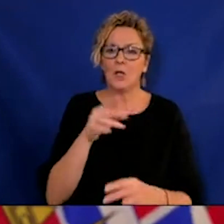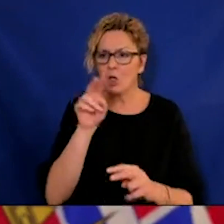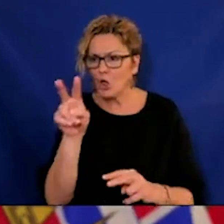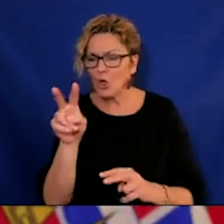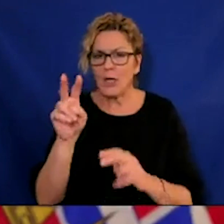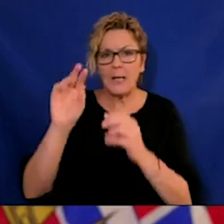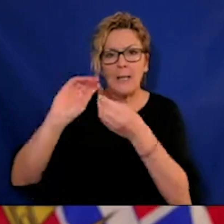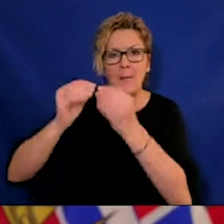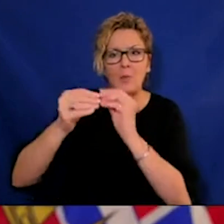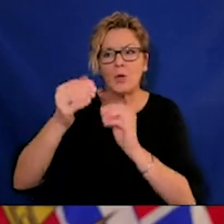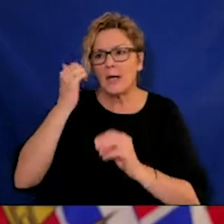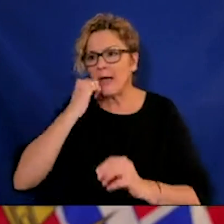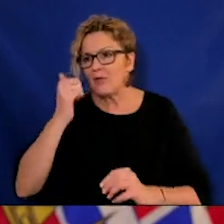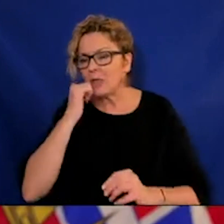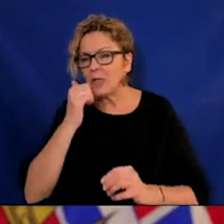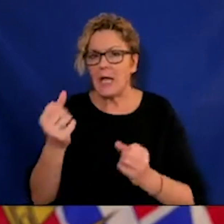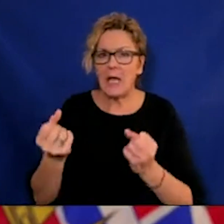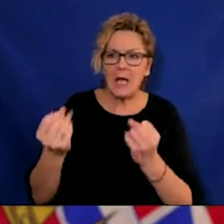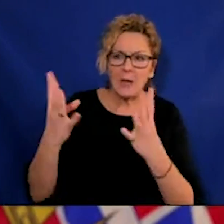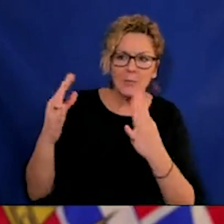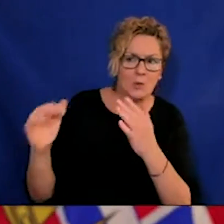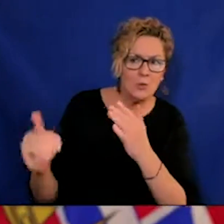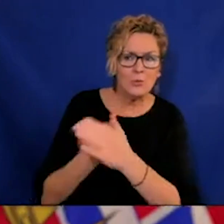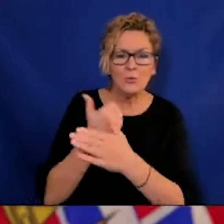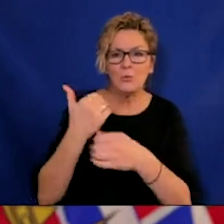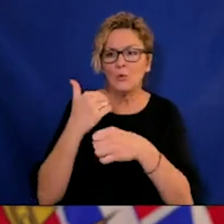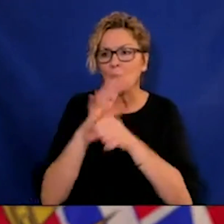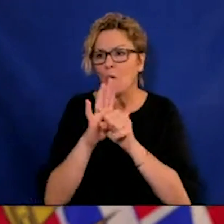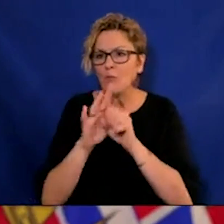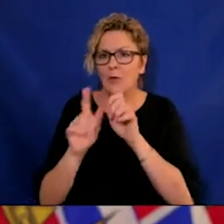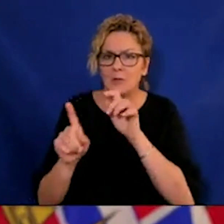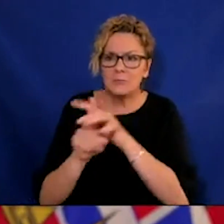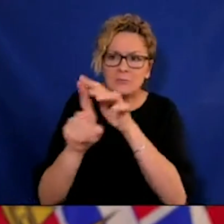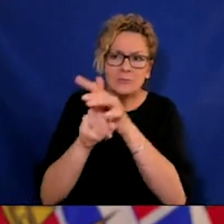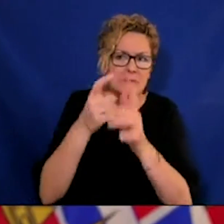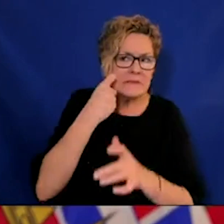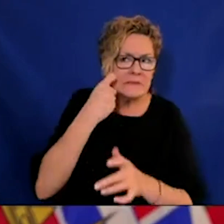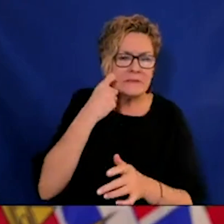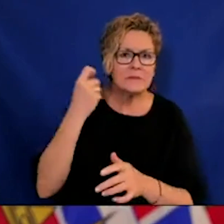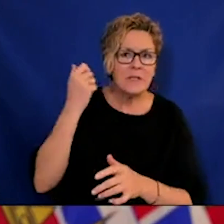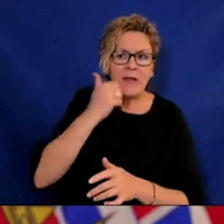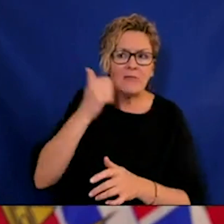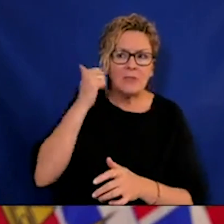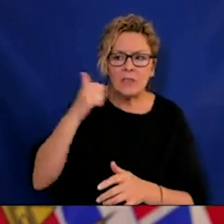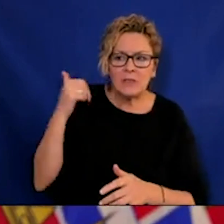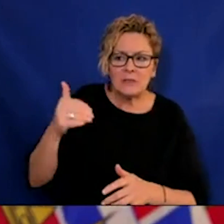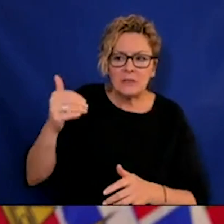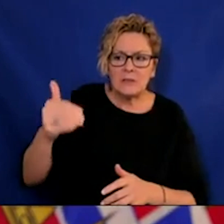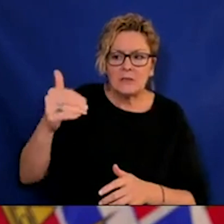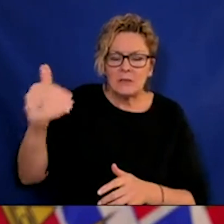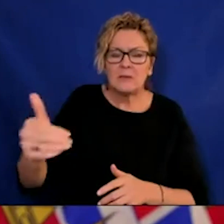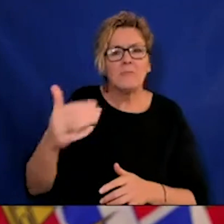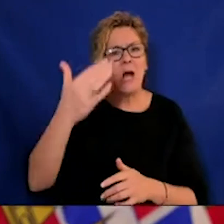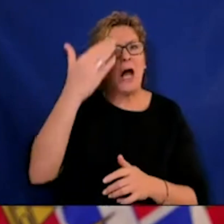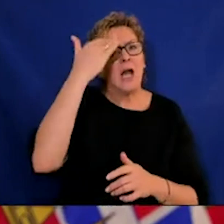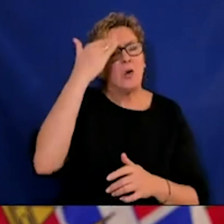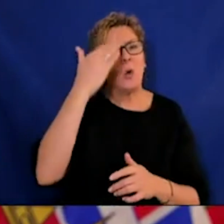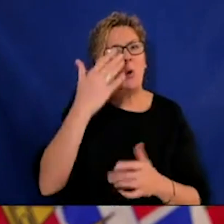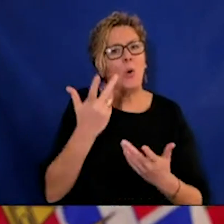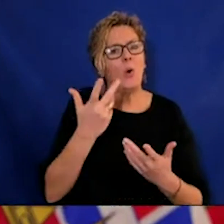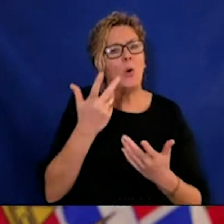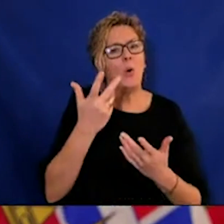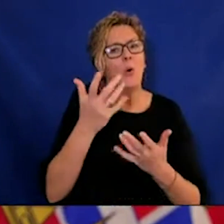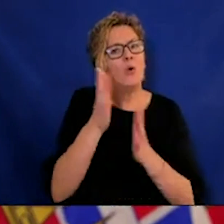little bit, because as we've recognized over the past week, there can be challenges sometimes in what those numbers